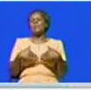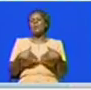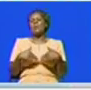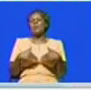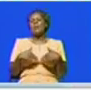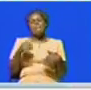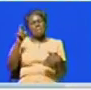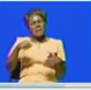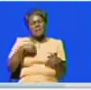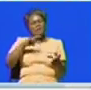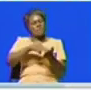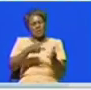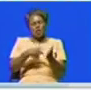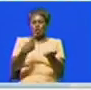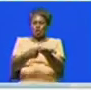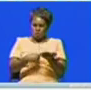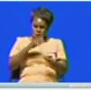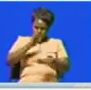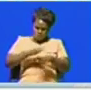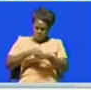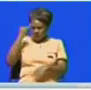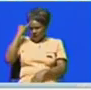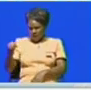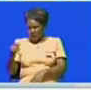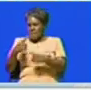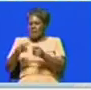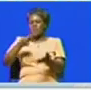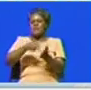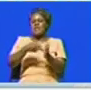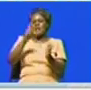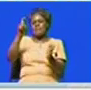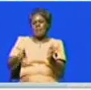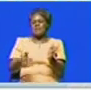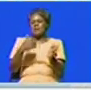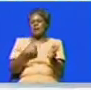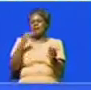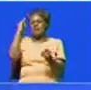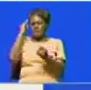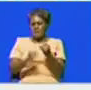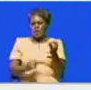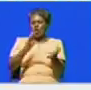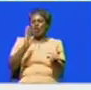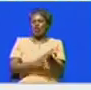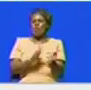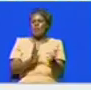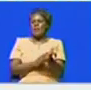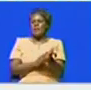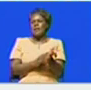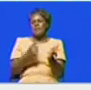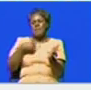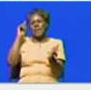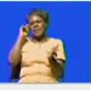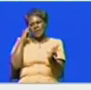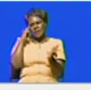be meaningful. Talks are a good idea, but it must be meaningful talks. Now, my last thoughts on this. I think